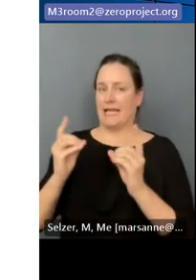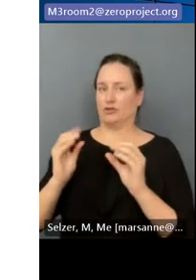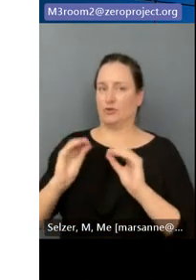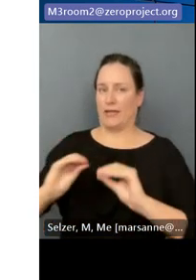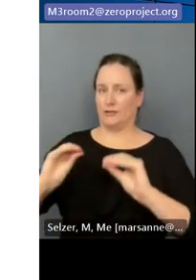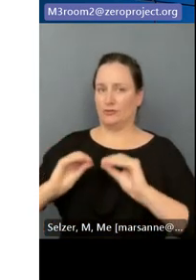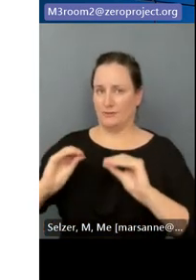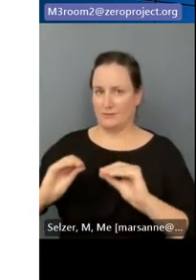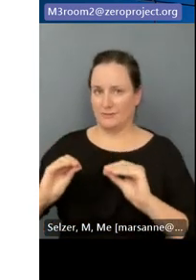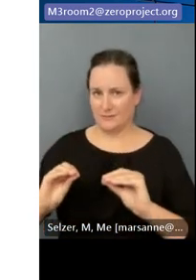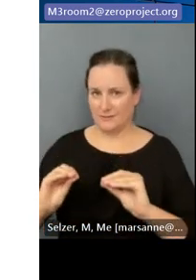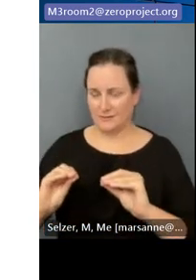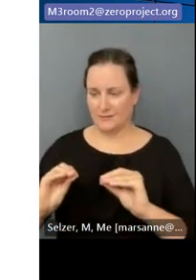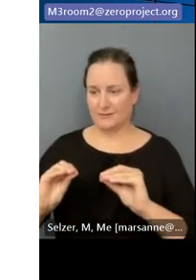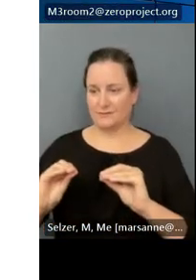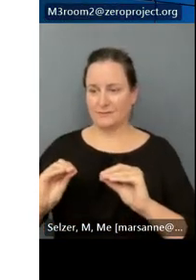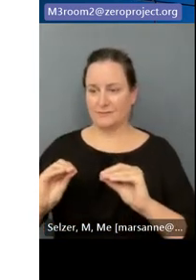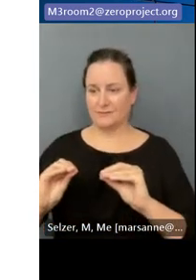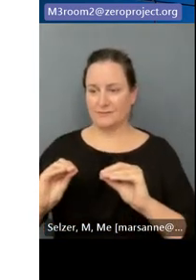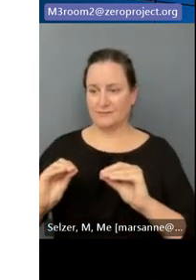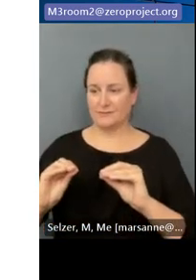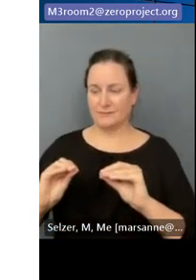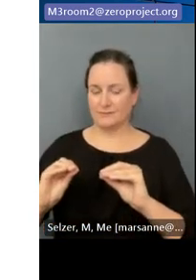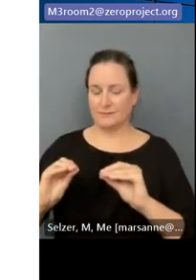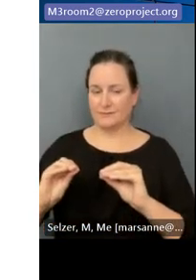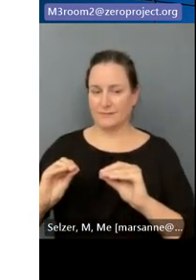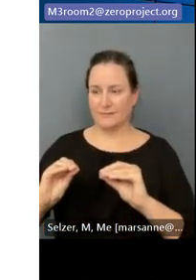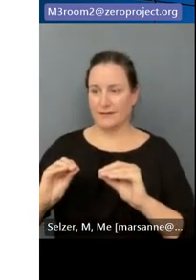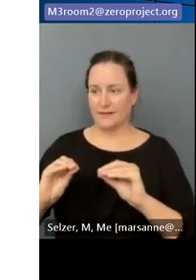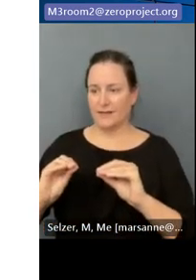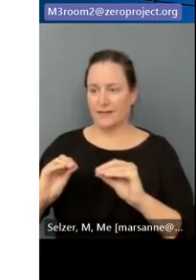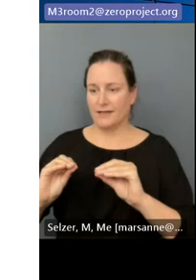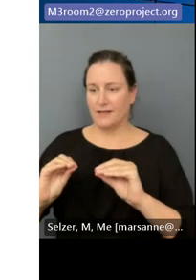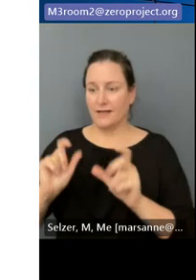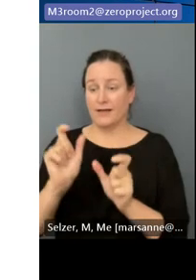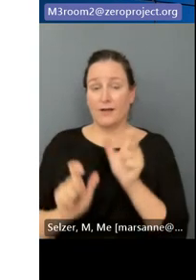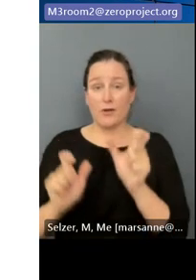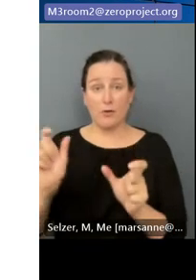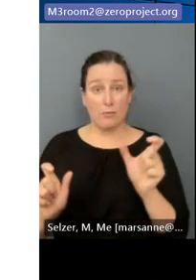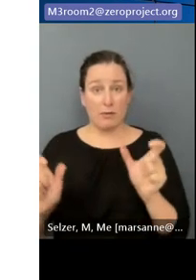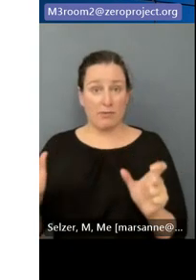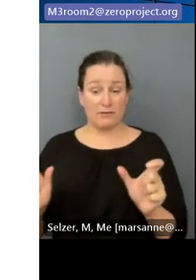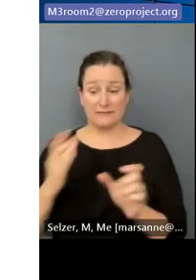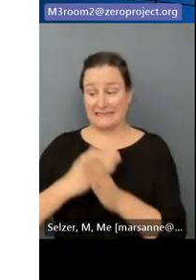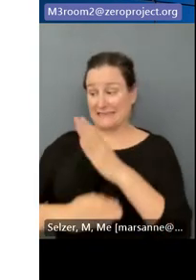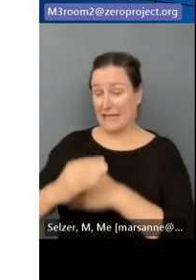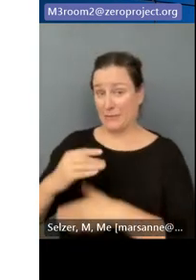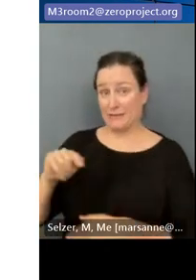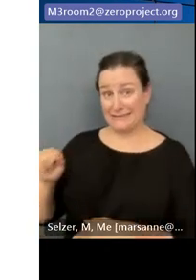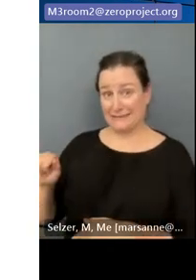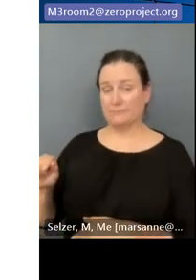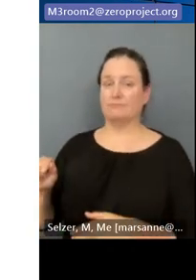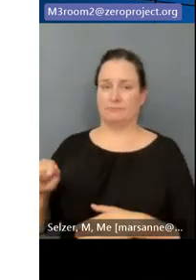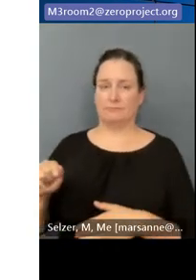specific services to put help the people with disability, including the labor